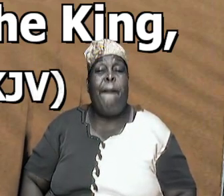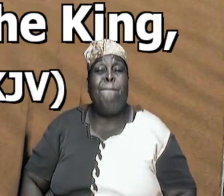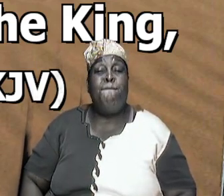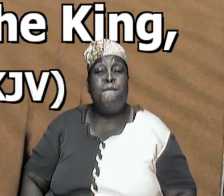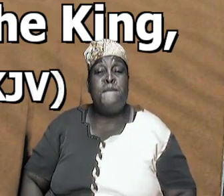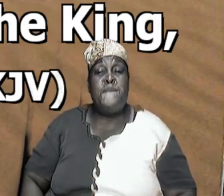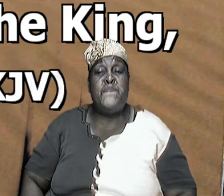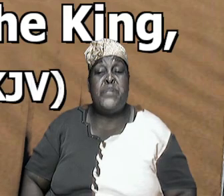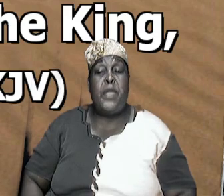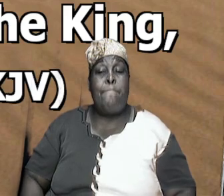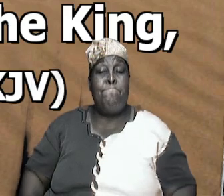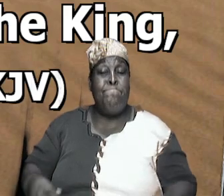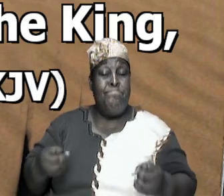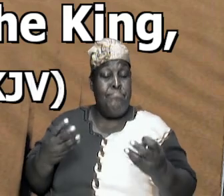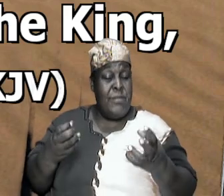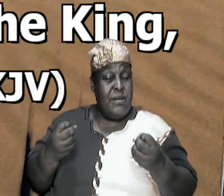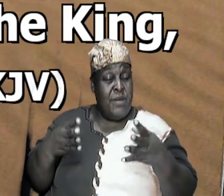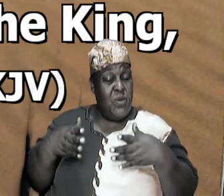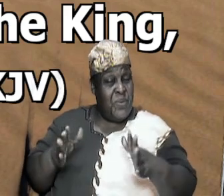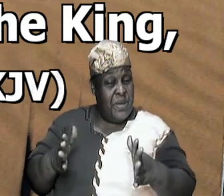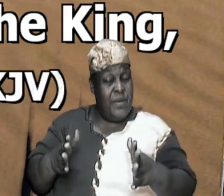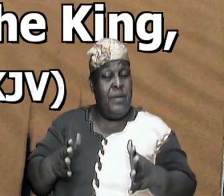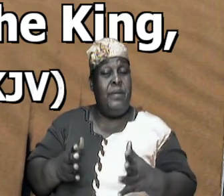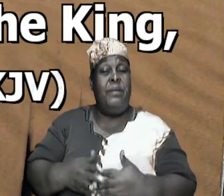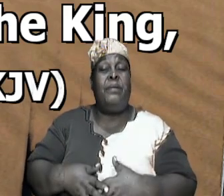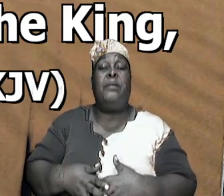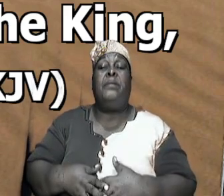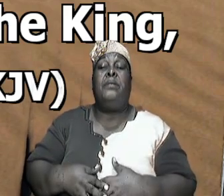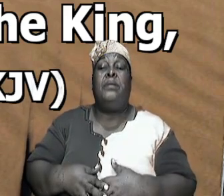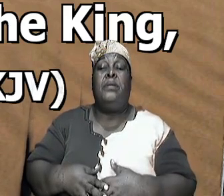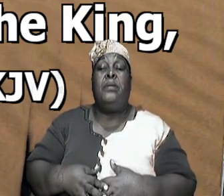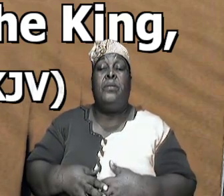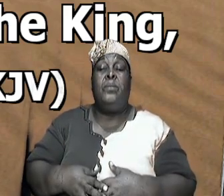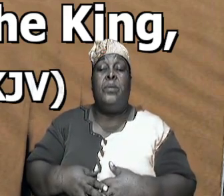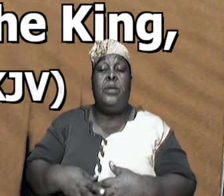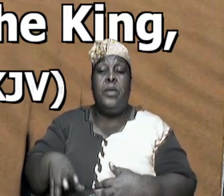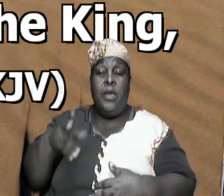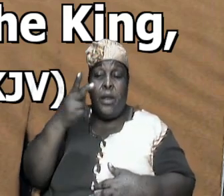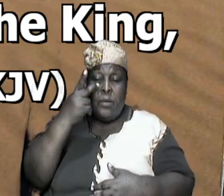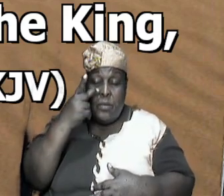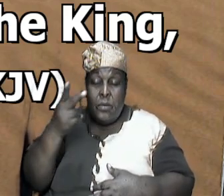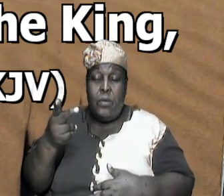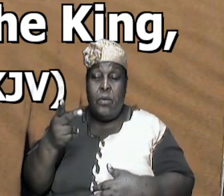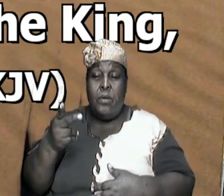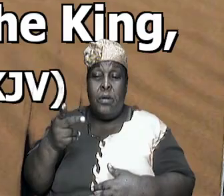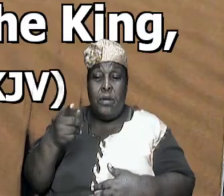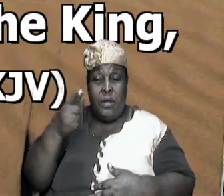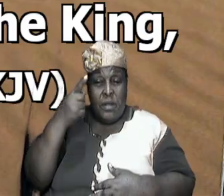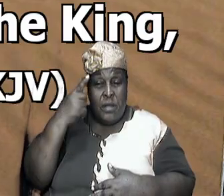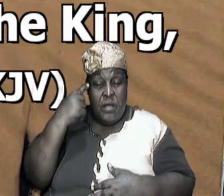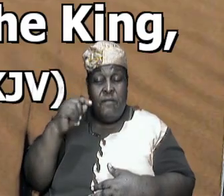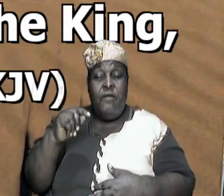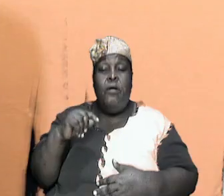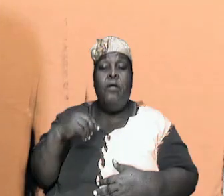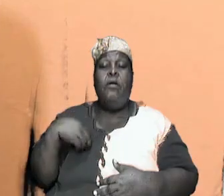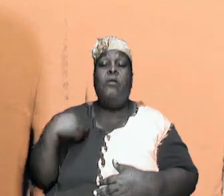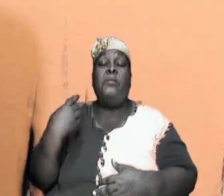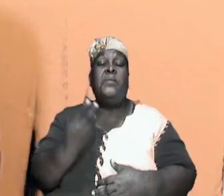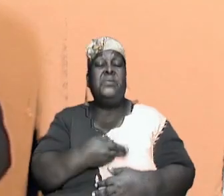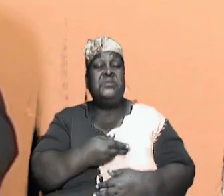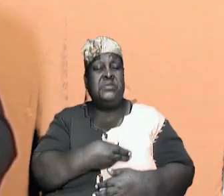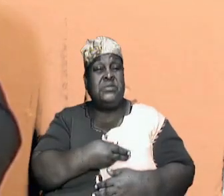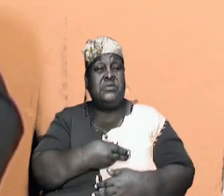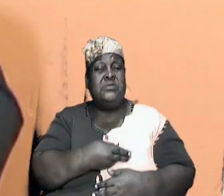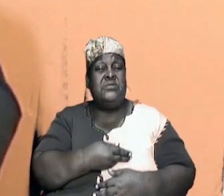couple sources that we can look to in order